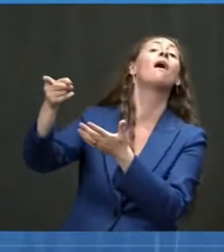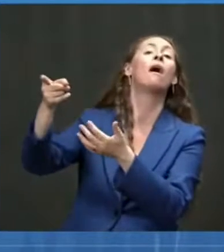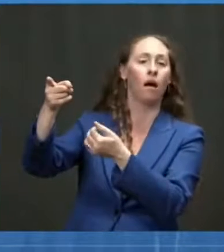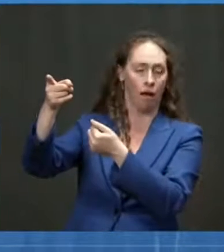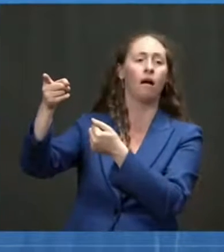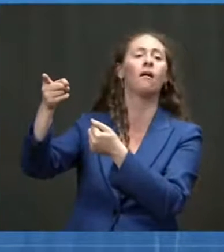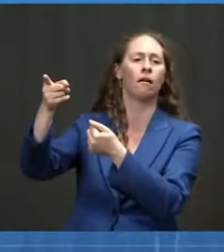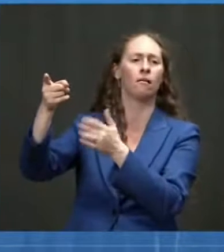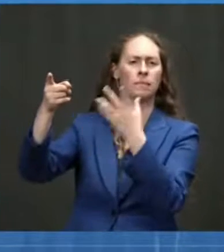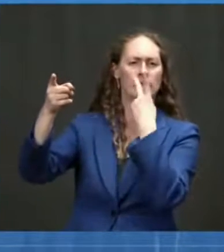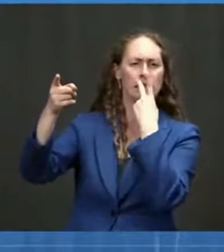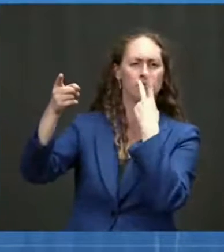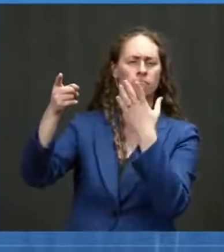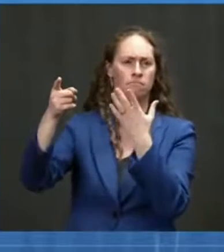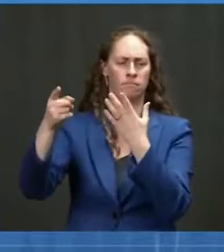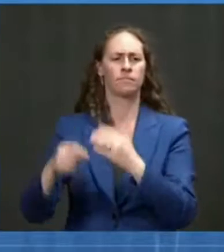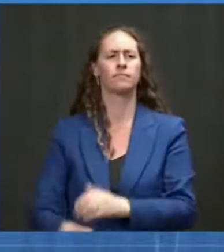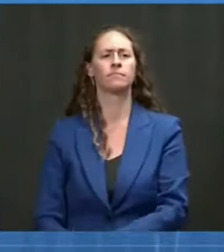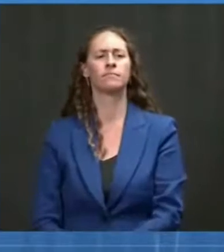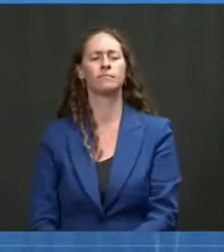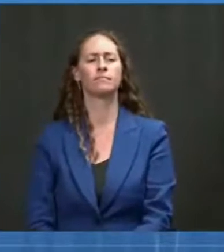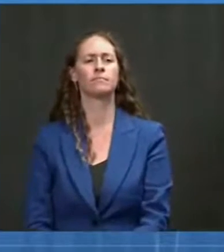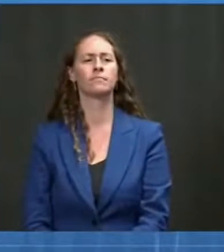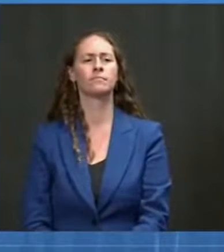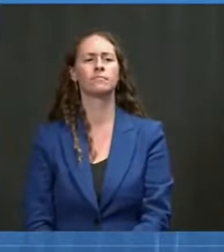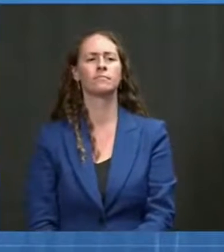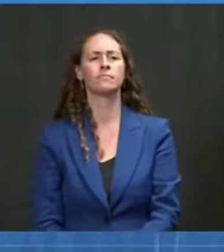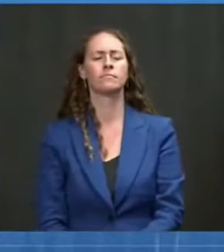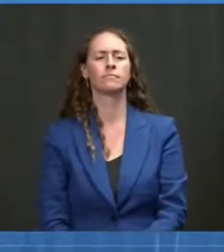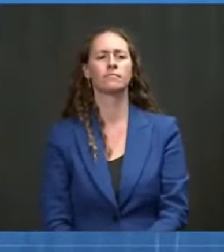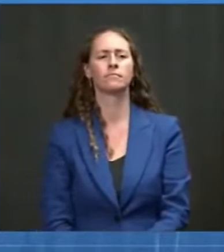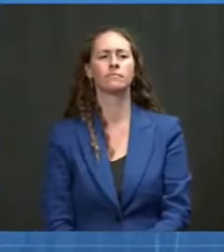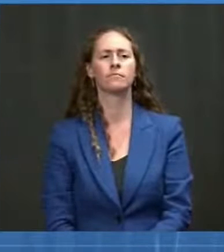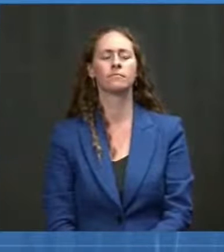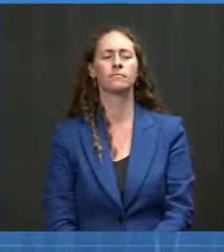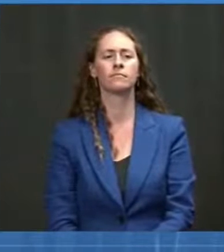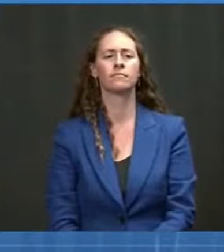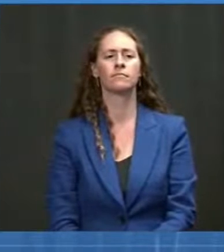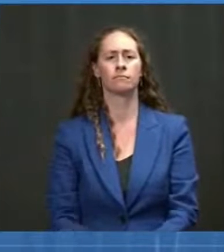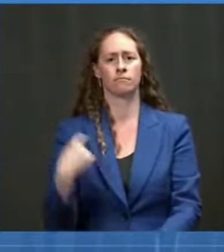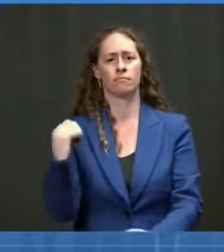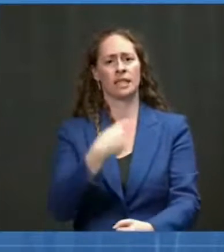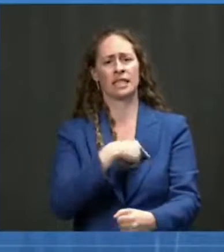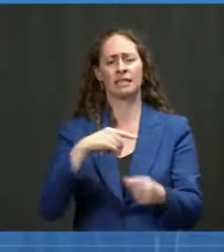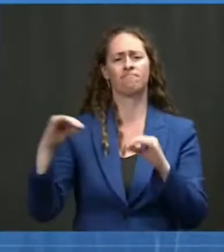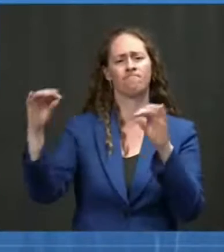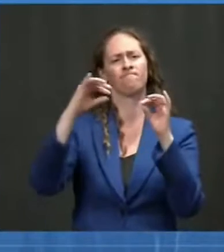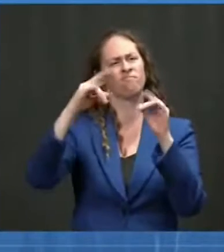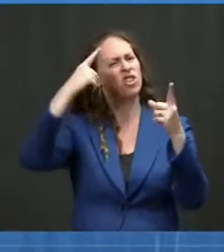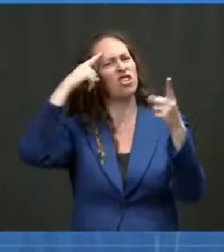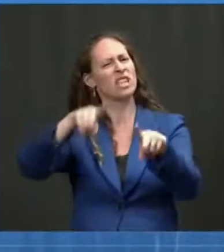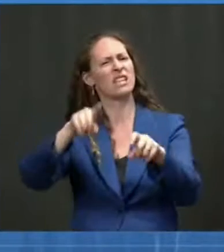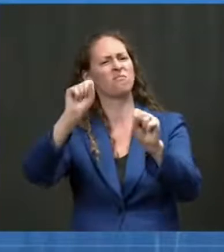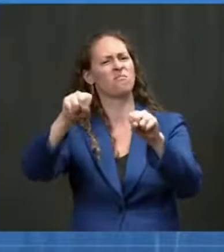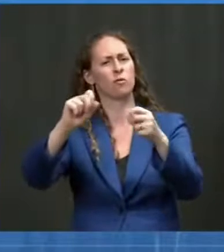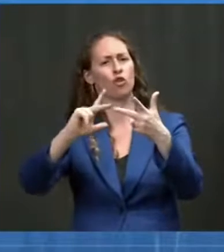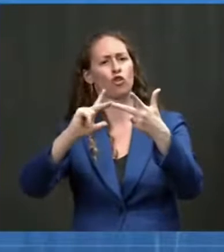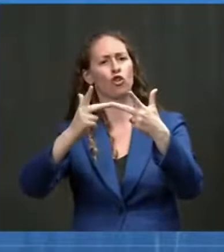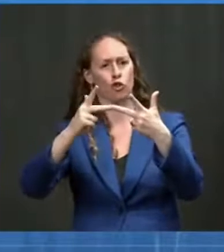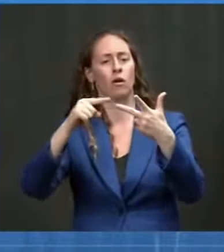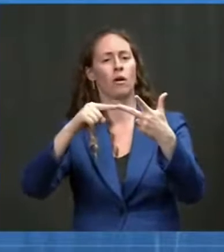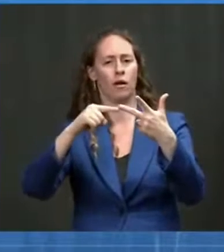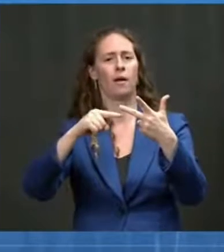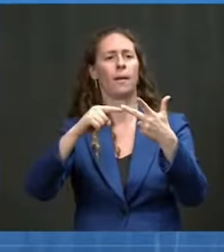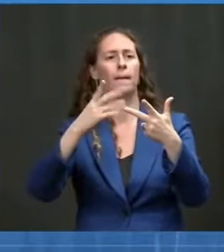Community Immunization Practices, is that we believe that that third dose will ultimately be needed to provide